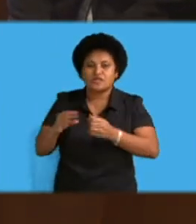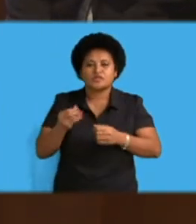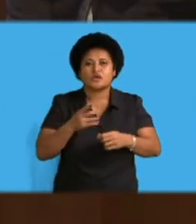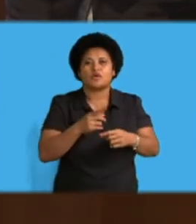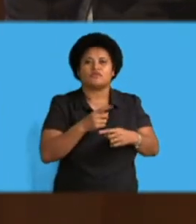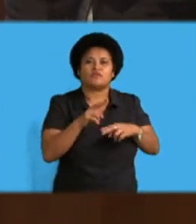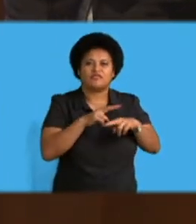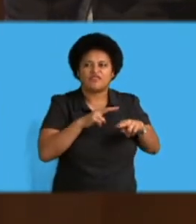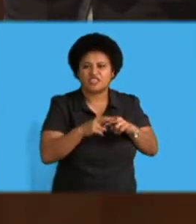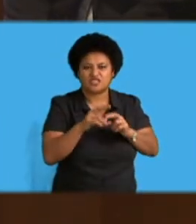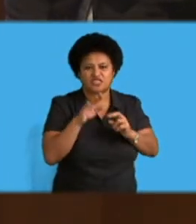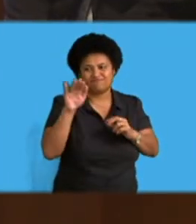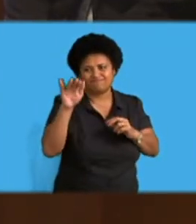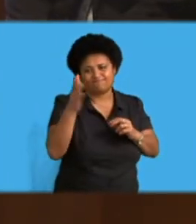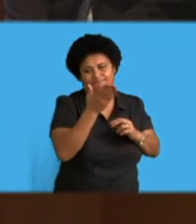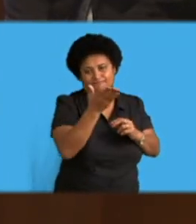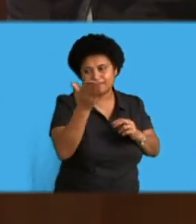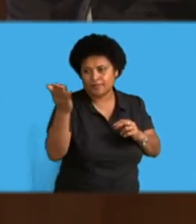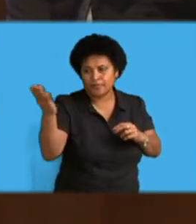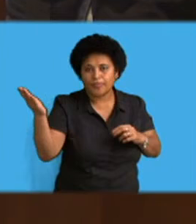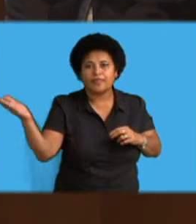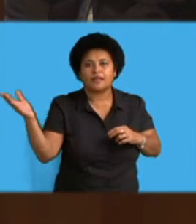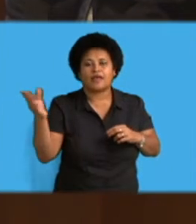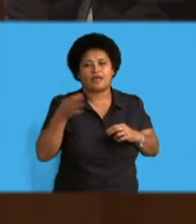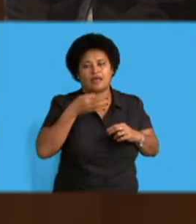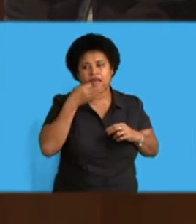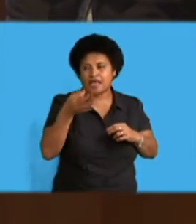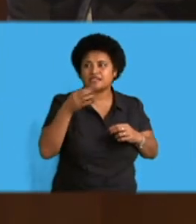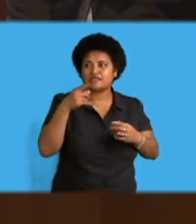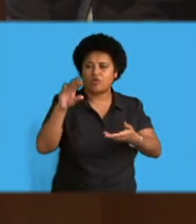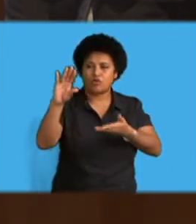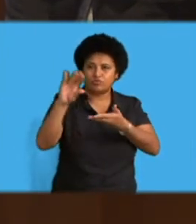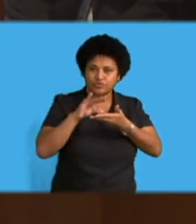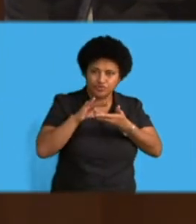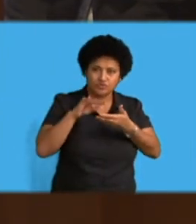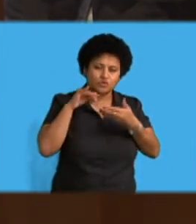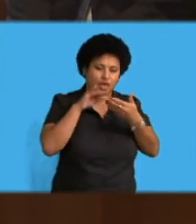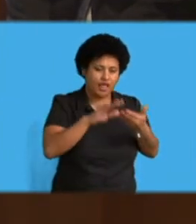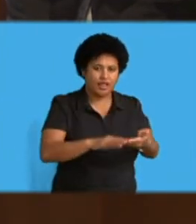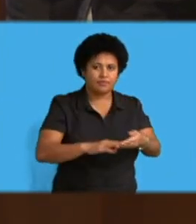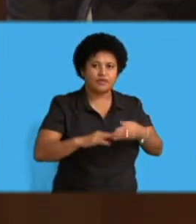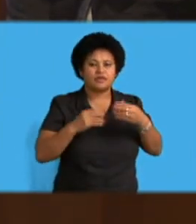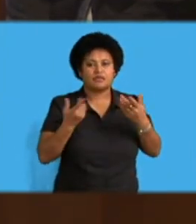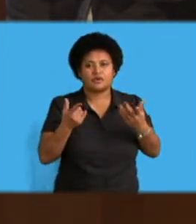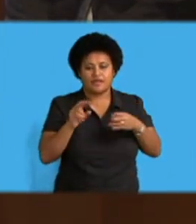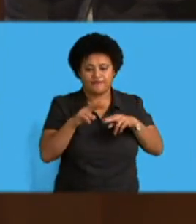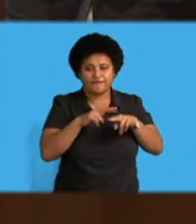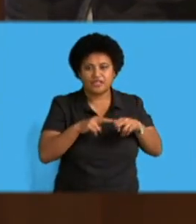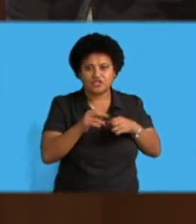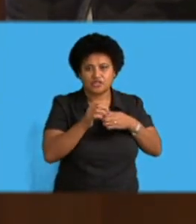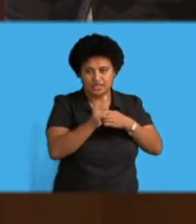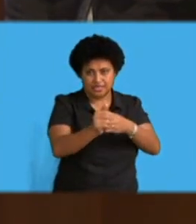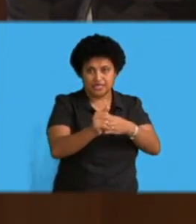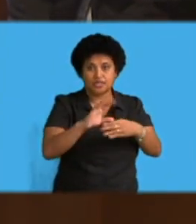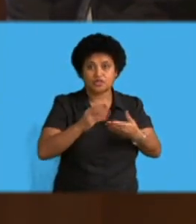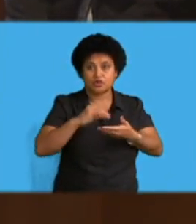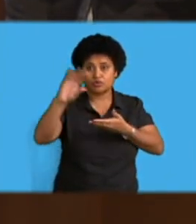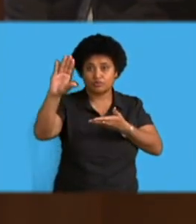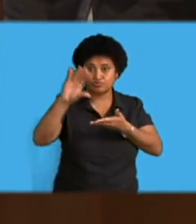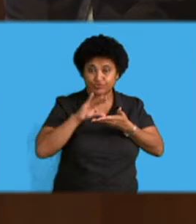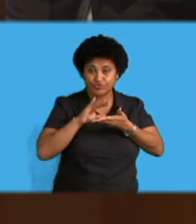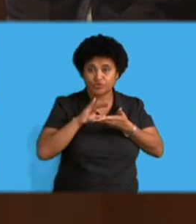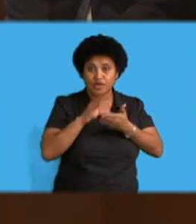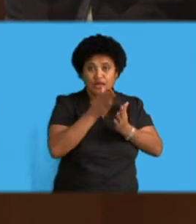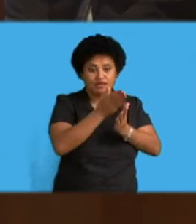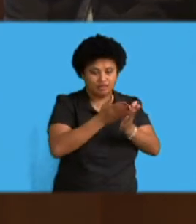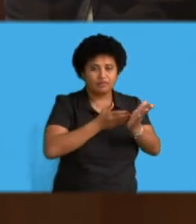contribution towards COP23 presidency. With COP being just 6 months away, we highlighted the contribution that Fiji has received today for COP23 presidency budget,